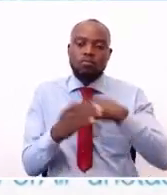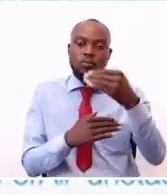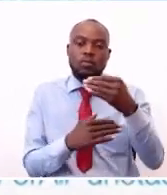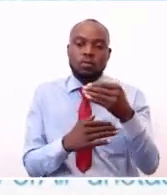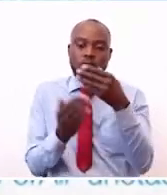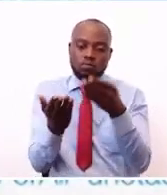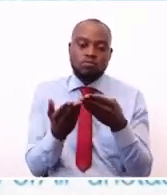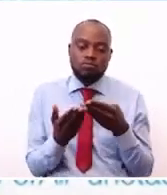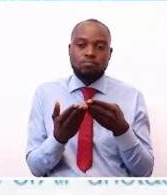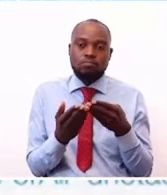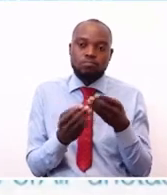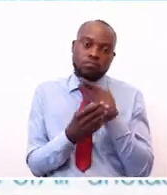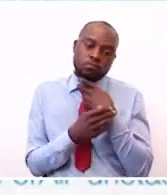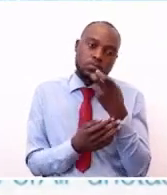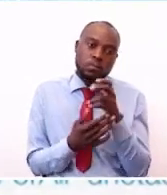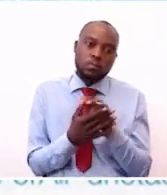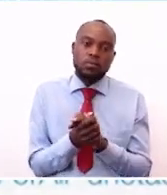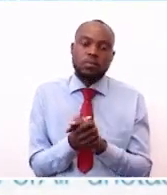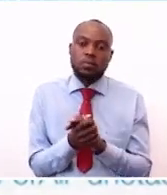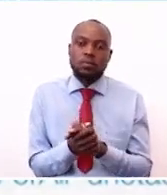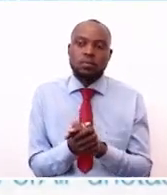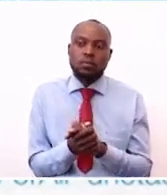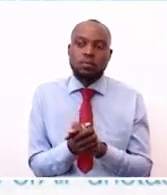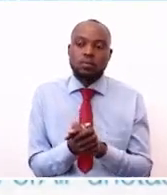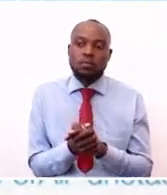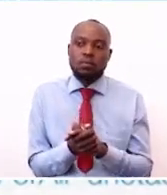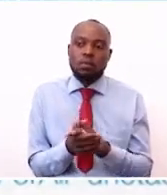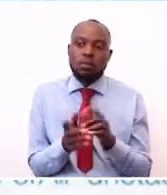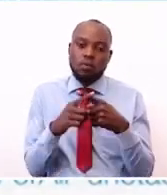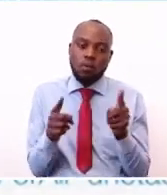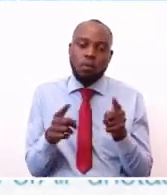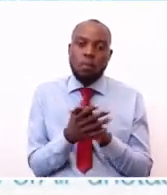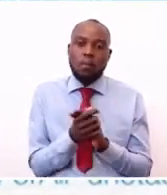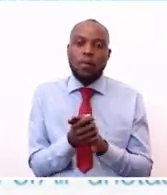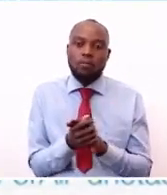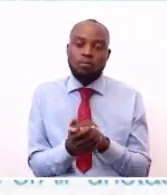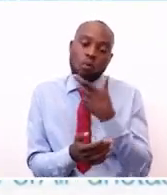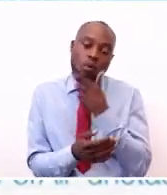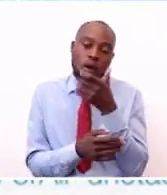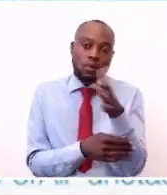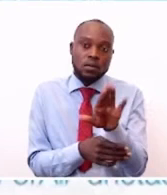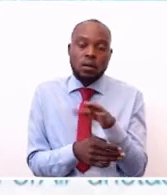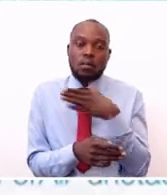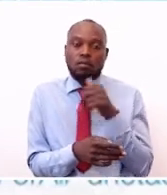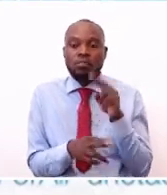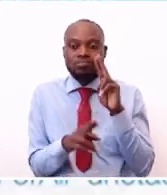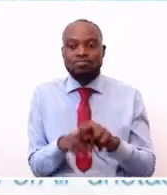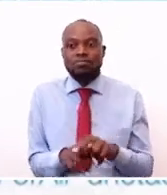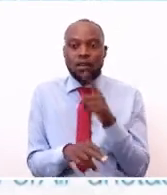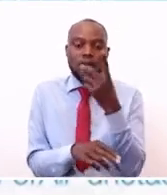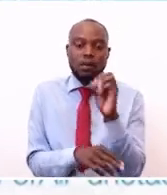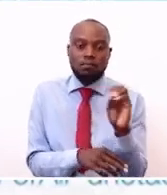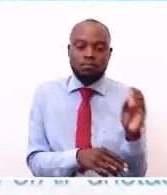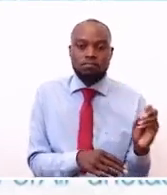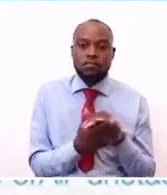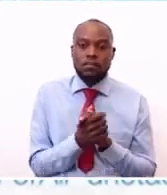welcome respite, but certainly not enough. And in that context, this idea that there should be 100 billion rechanneled, of course, is